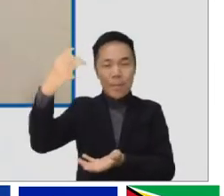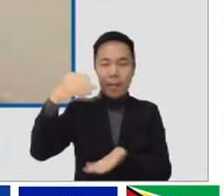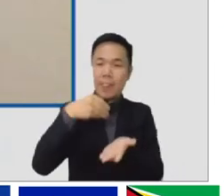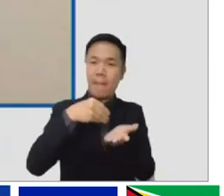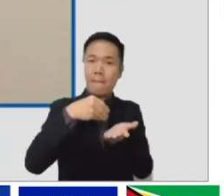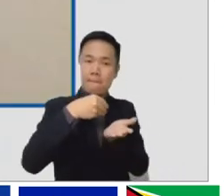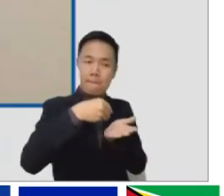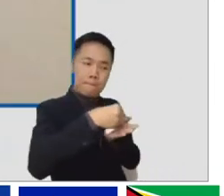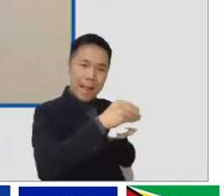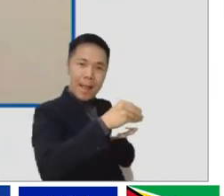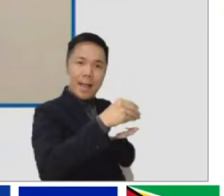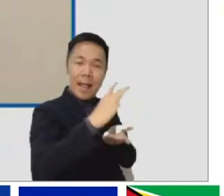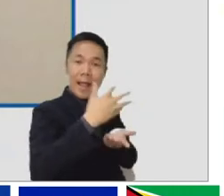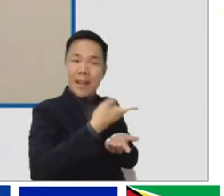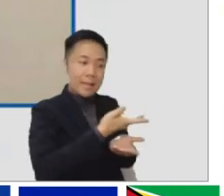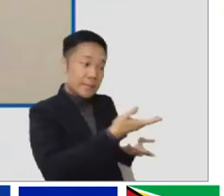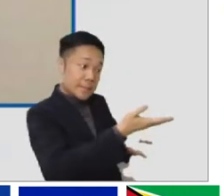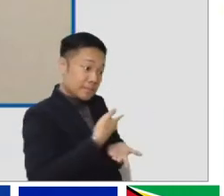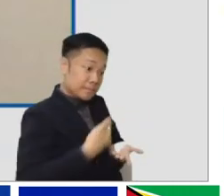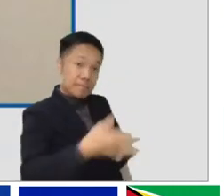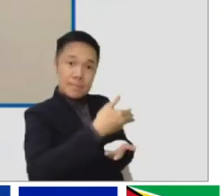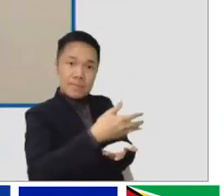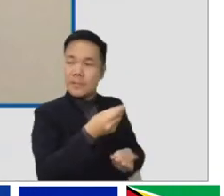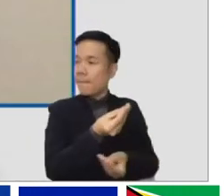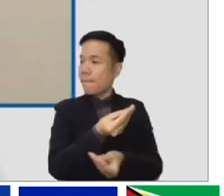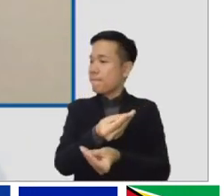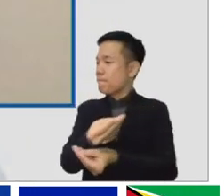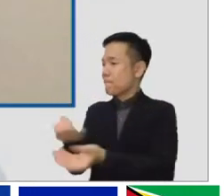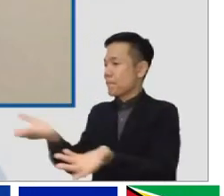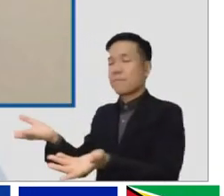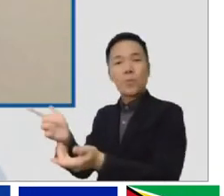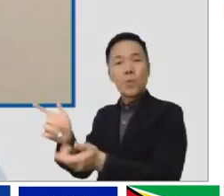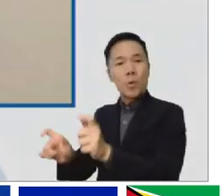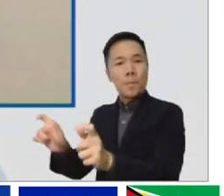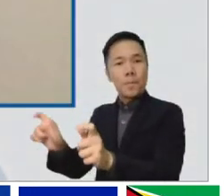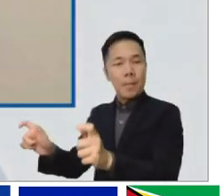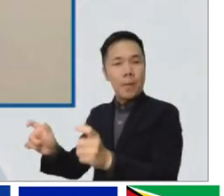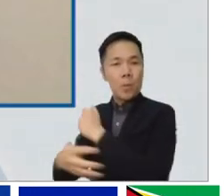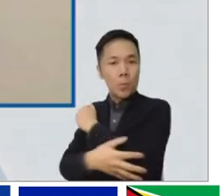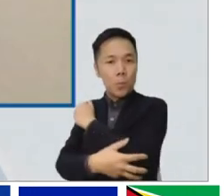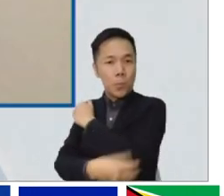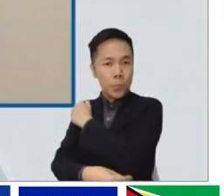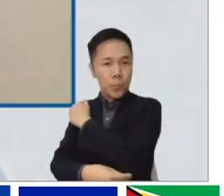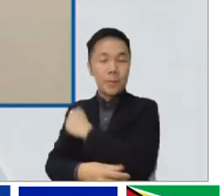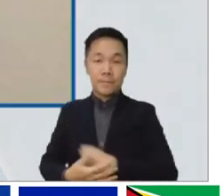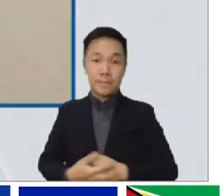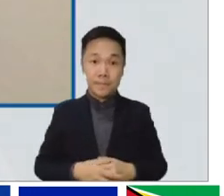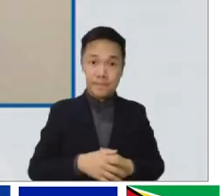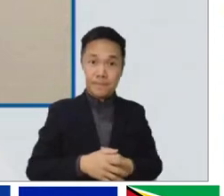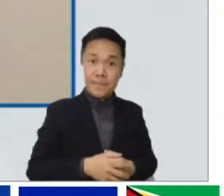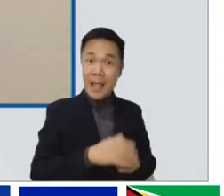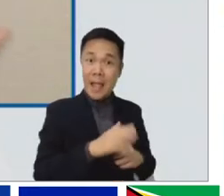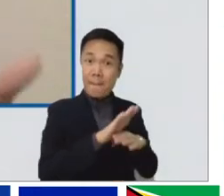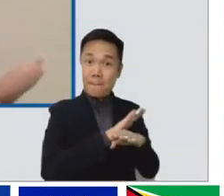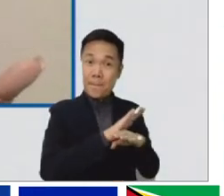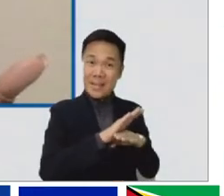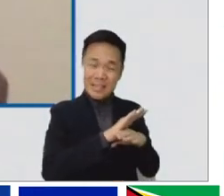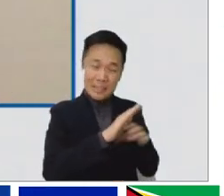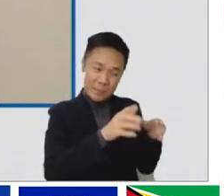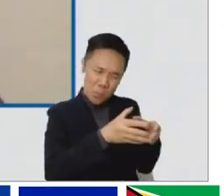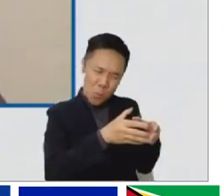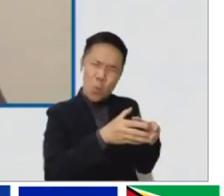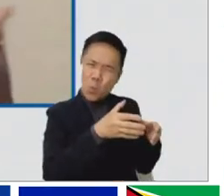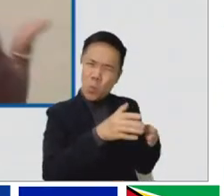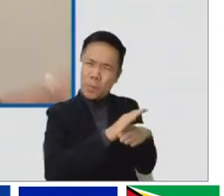vulnerable. They set up also this small enterprise support so that persons could continue to